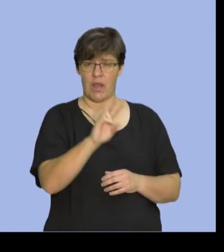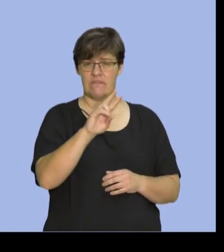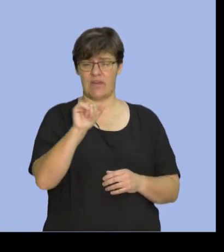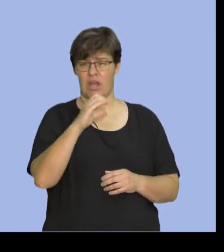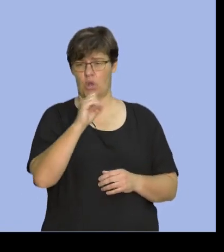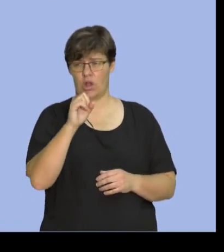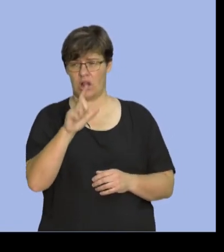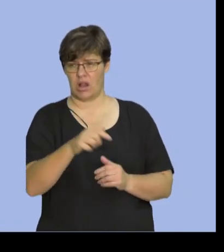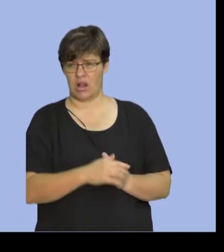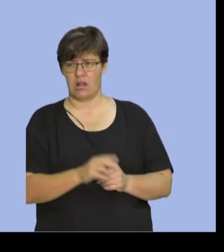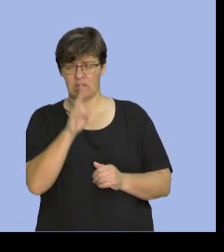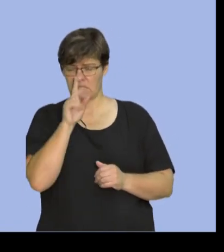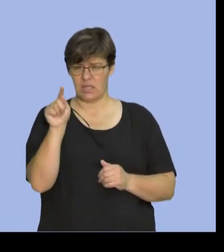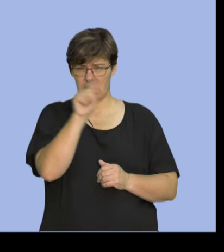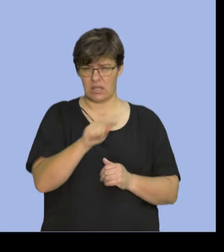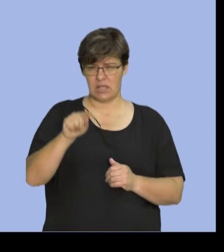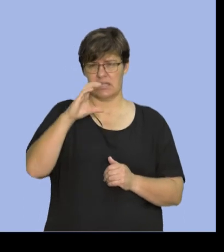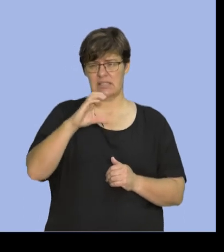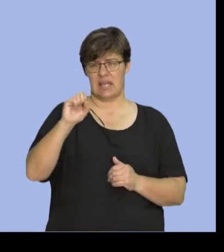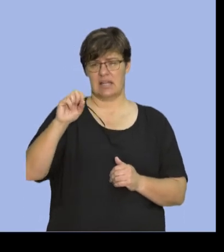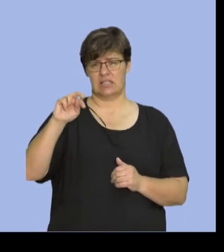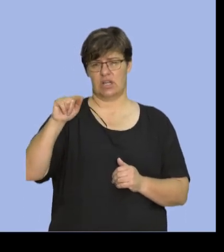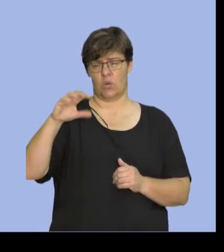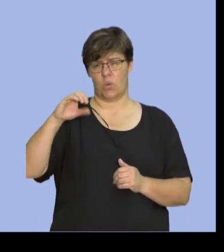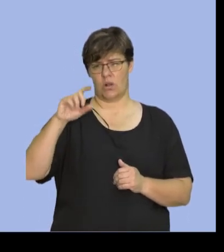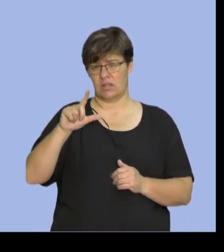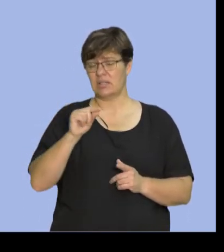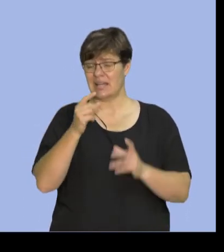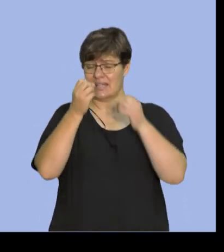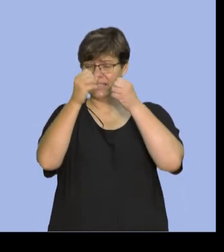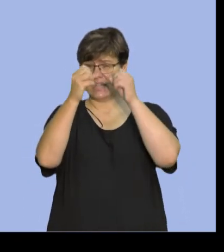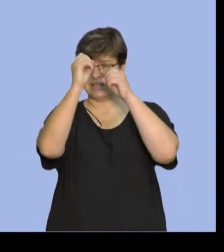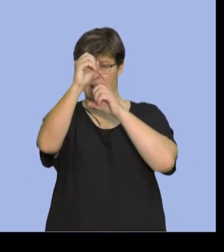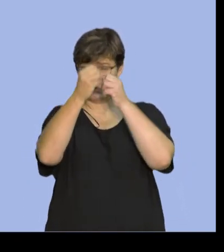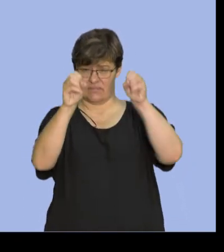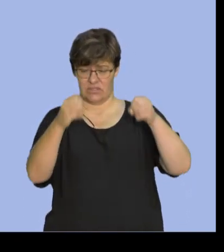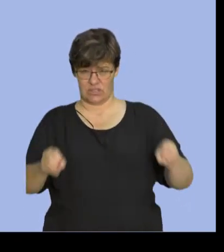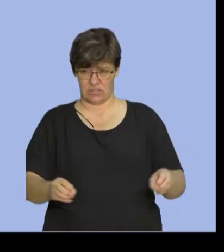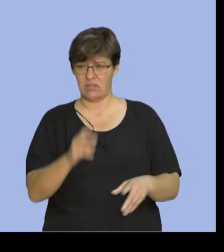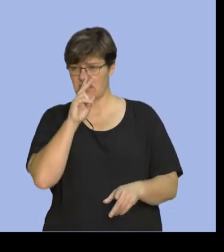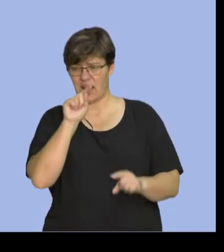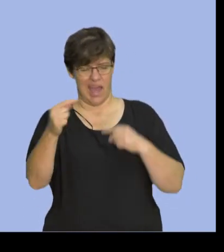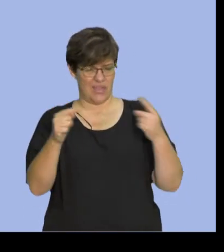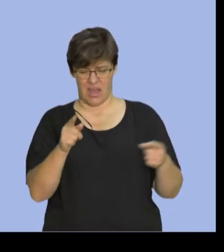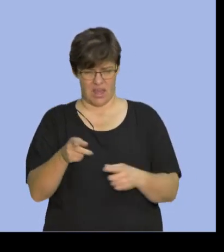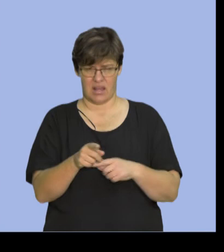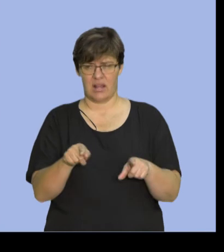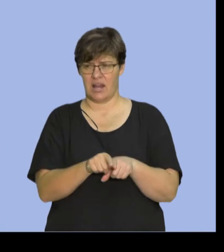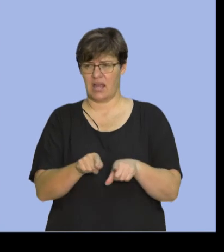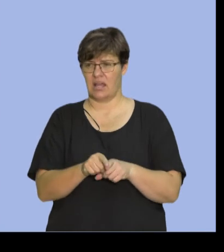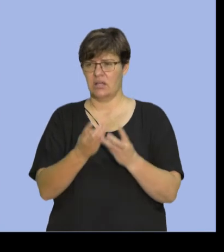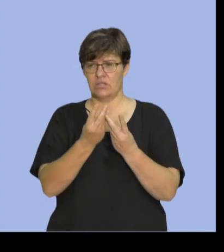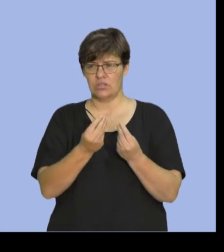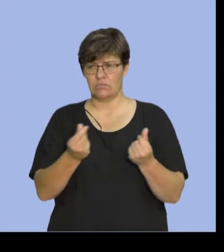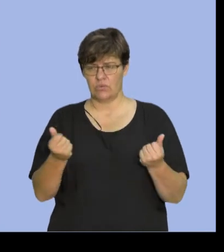remnants of what we call the centrioles that are important in cell division. And we can see some other organelles like the smooth